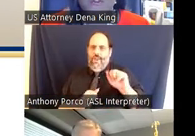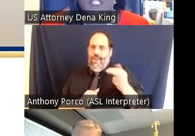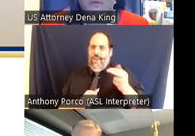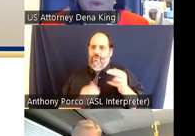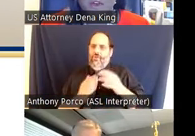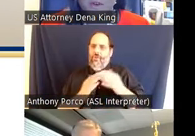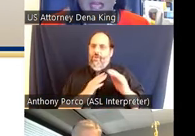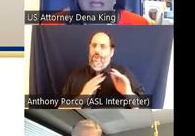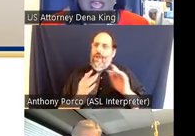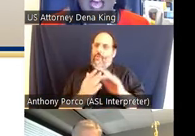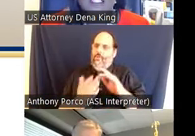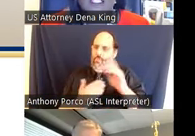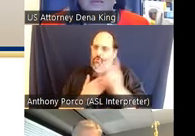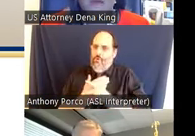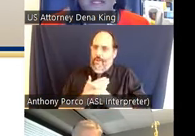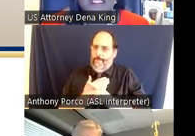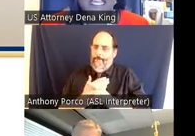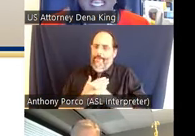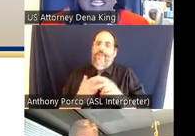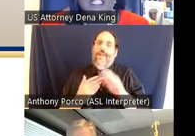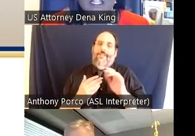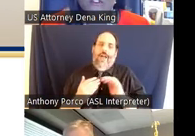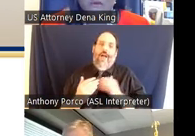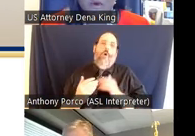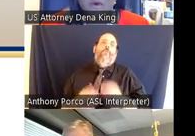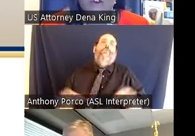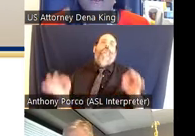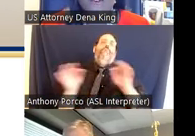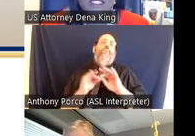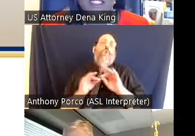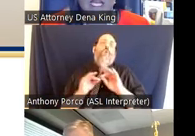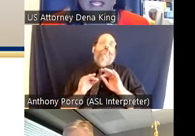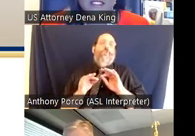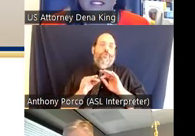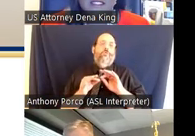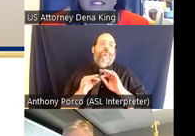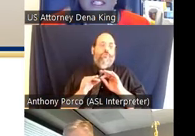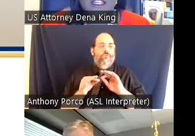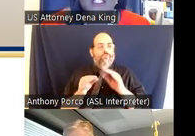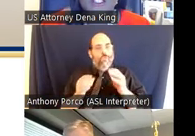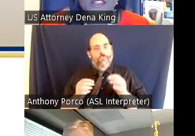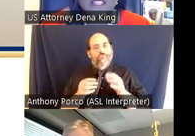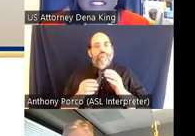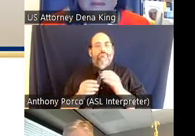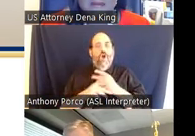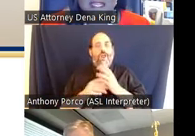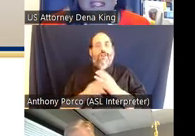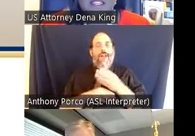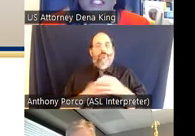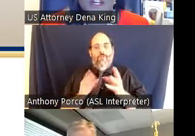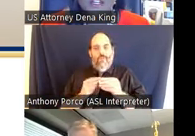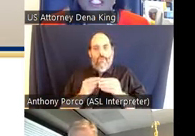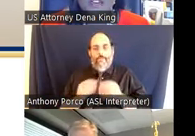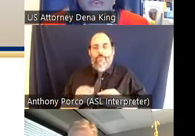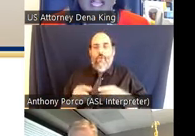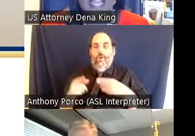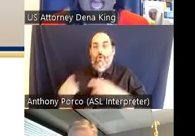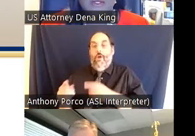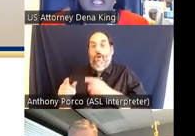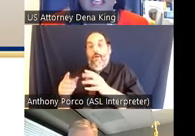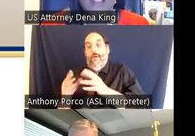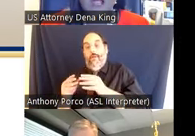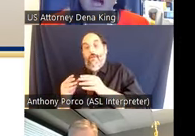Community Outreach Program as the department's key deliverable for the summit. During the summit, the Attorney